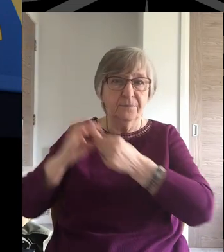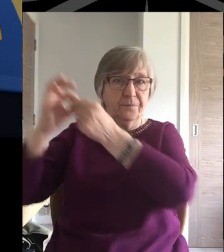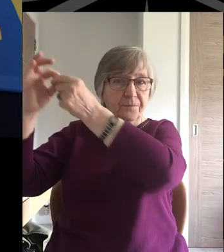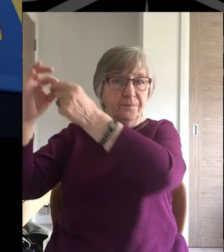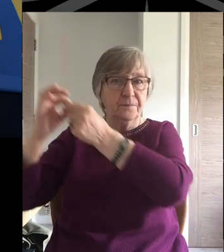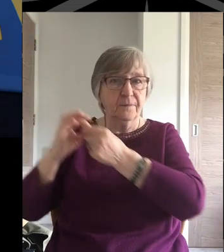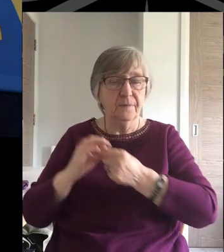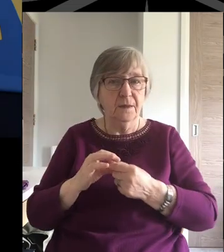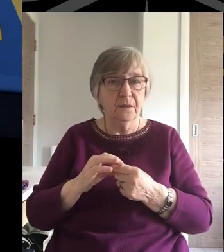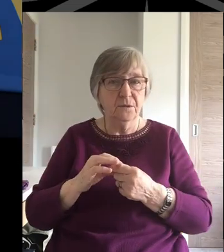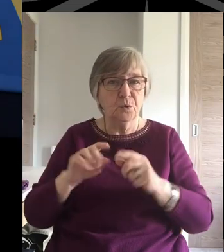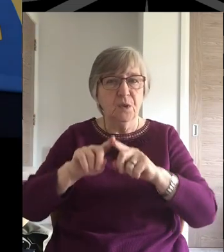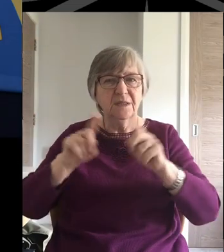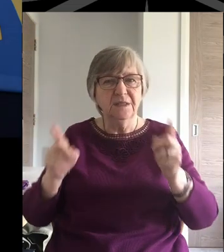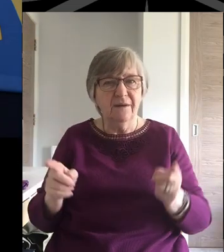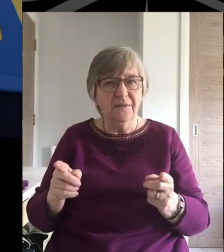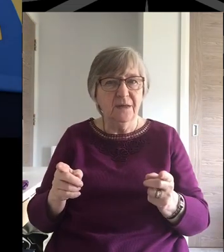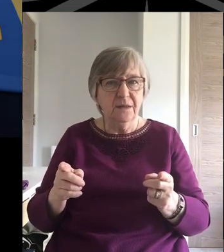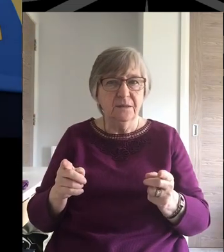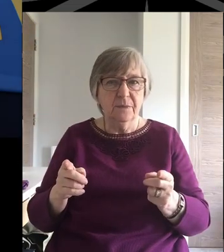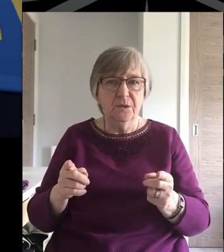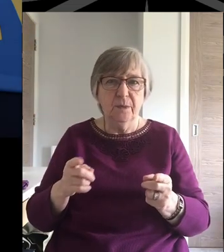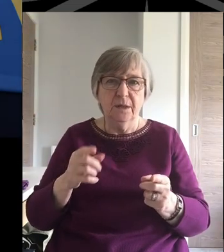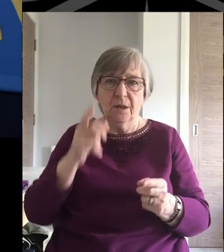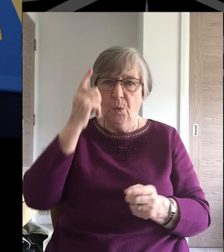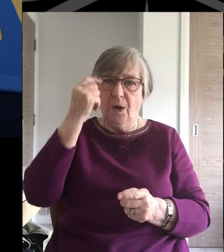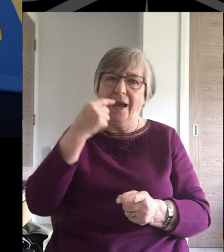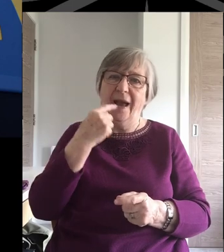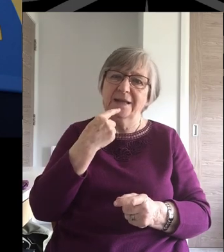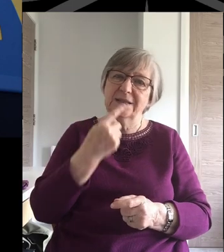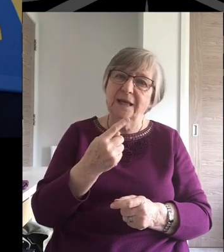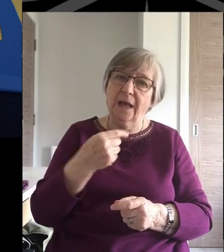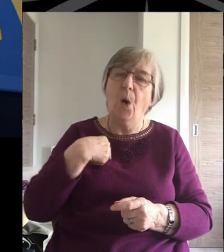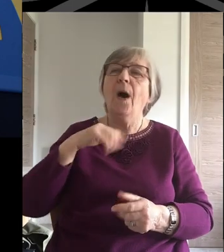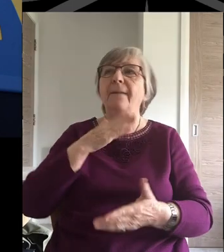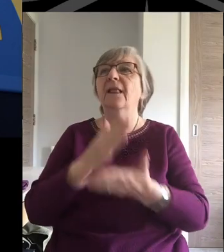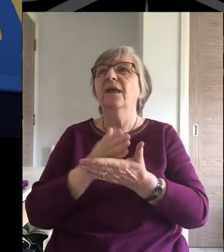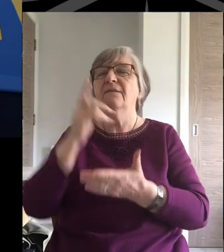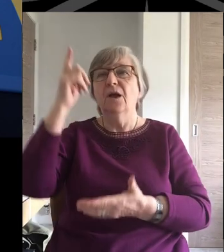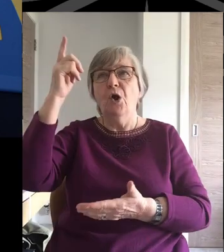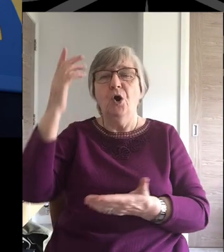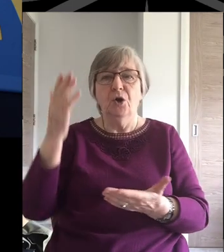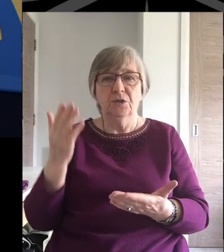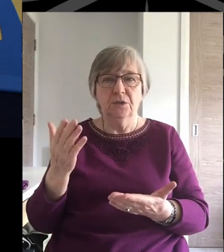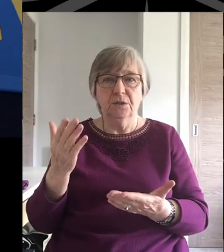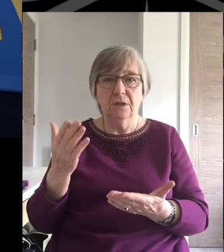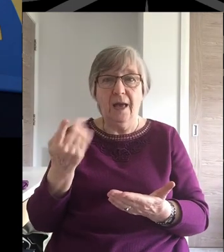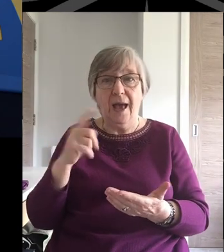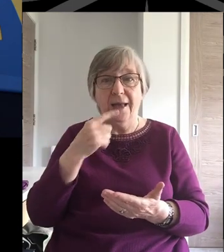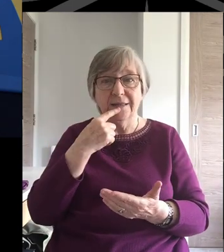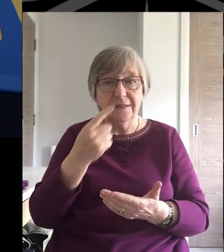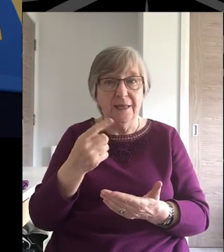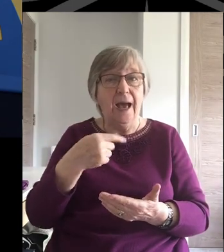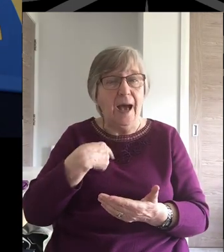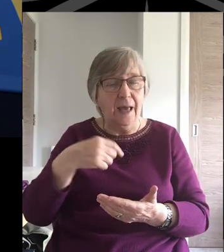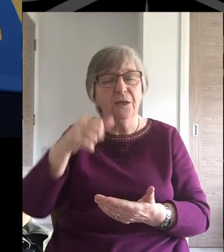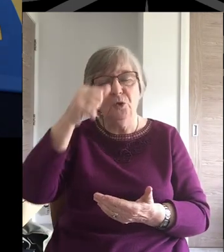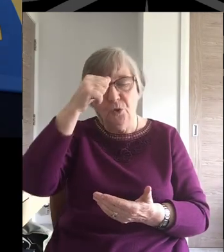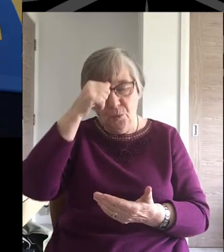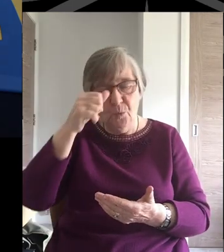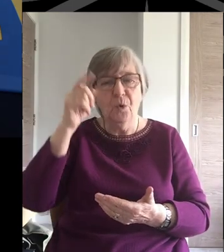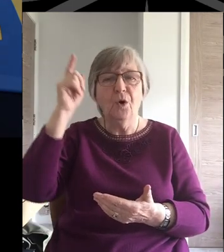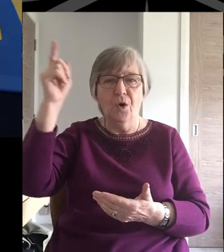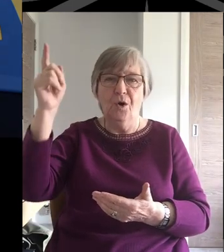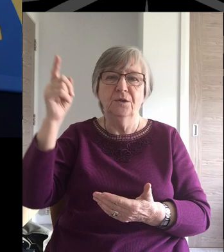And so the difference between only being able to say, I believe in God, and saying, I know